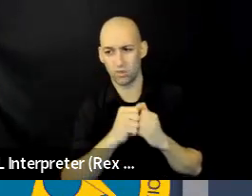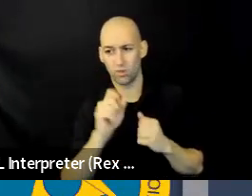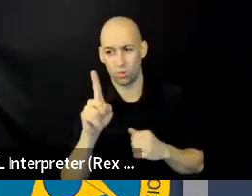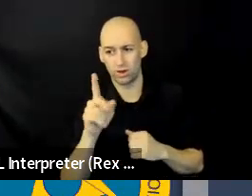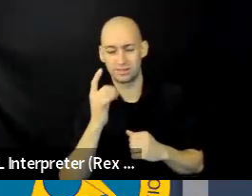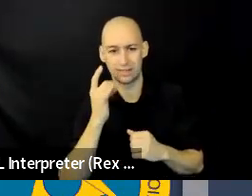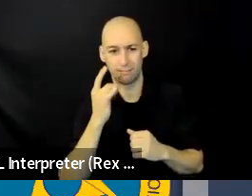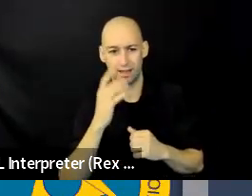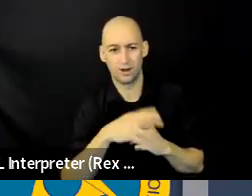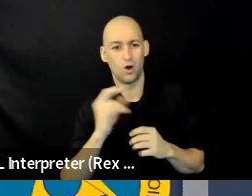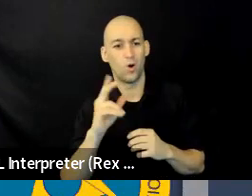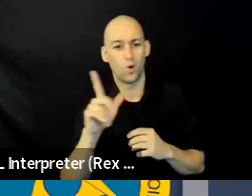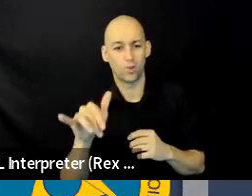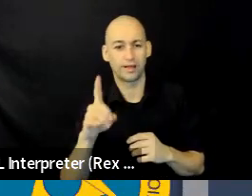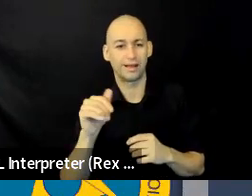damn.